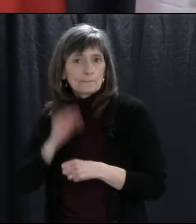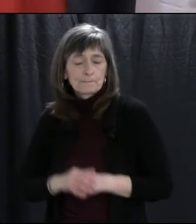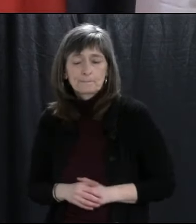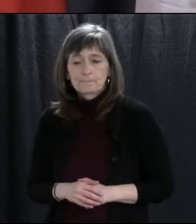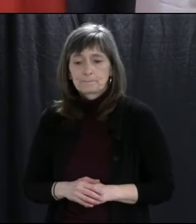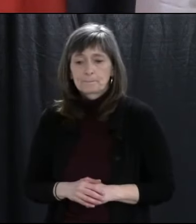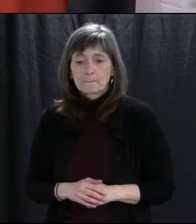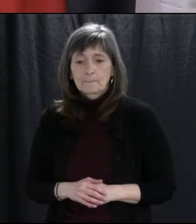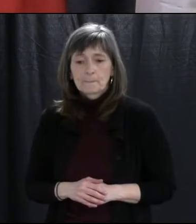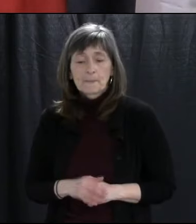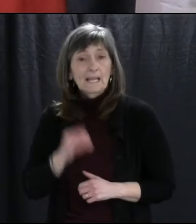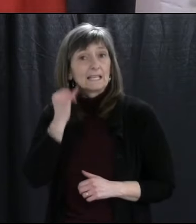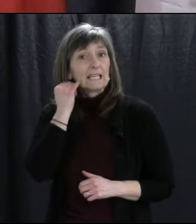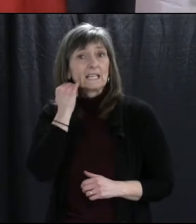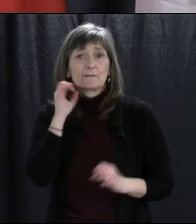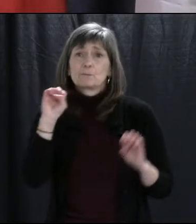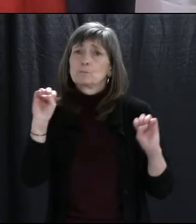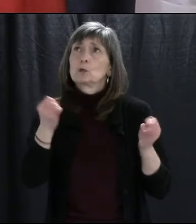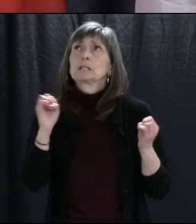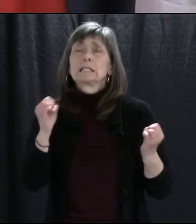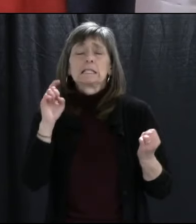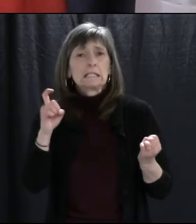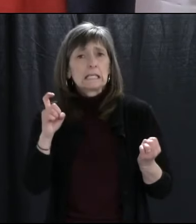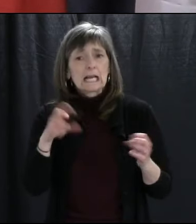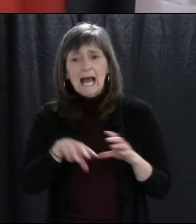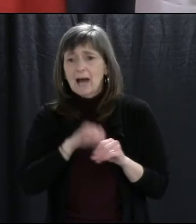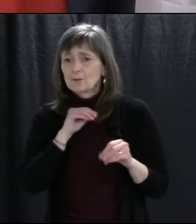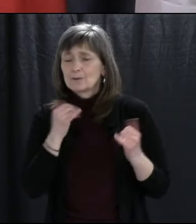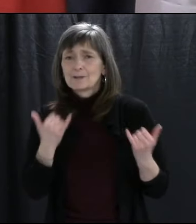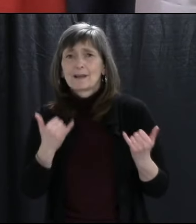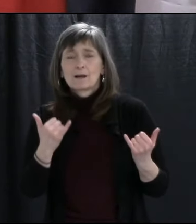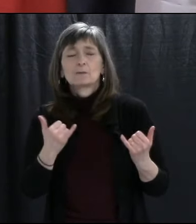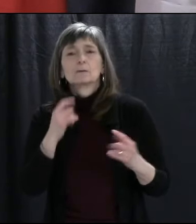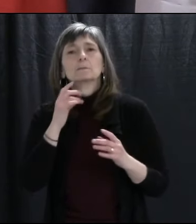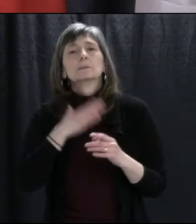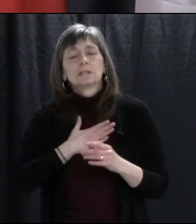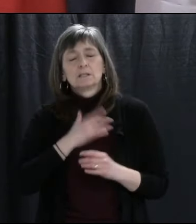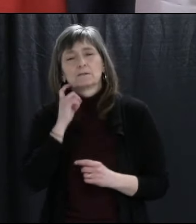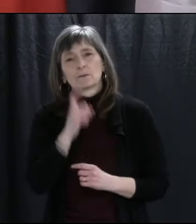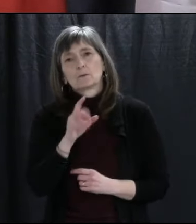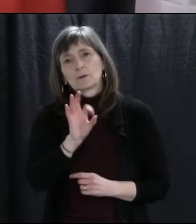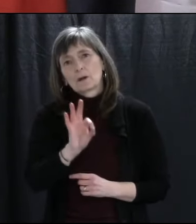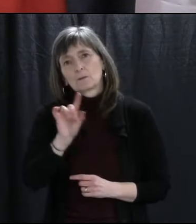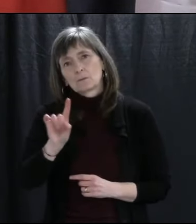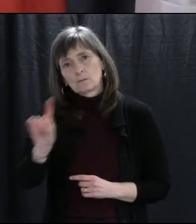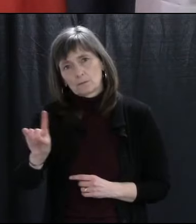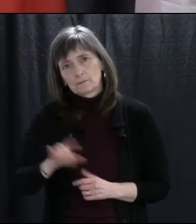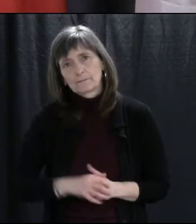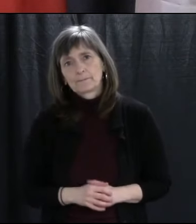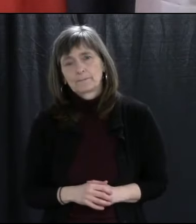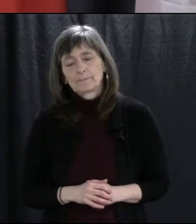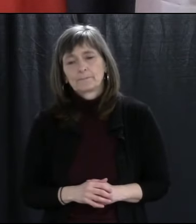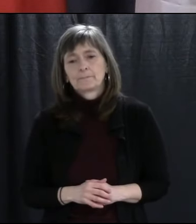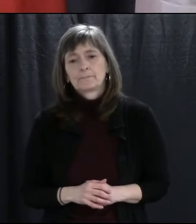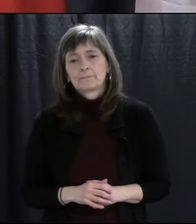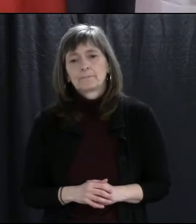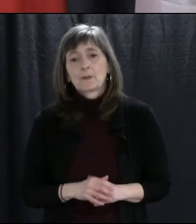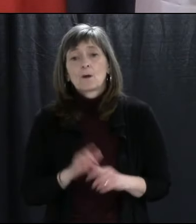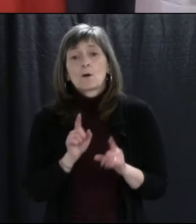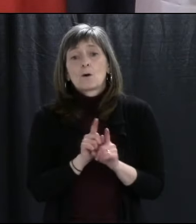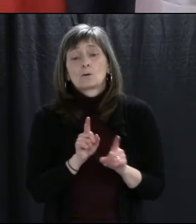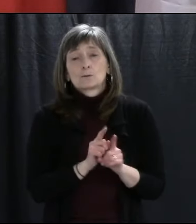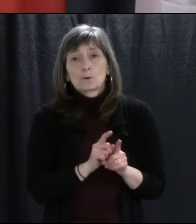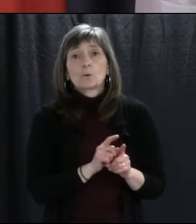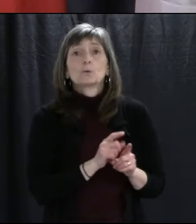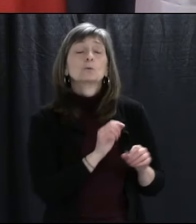you are in immediate distress, you need help, call 911. We are also working with the Federal Department